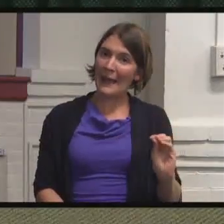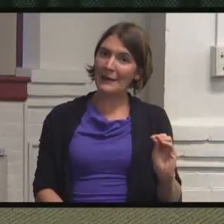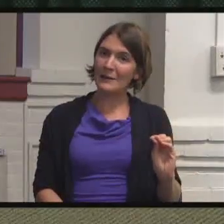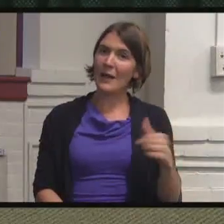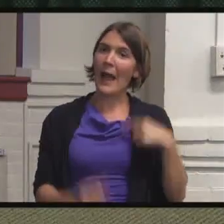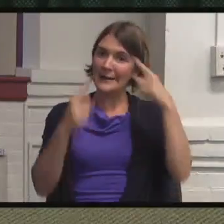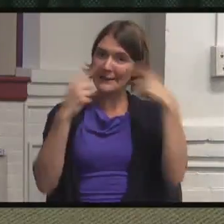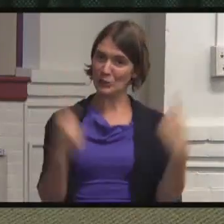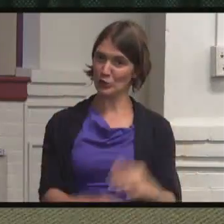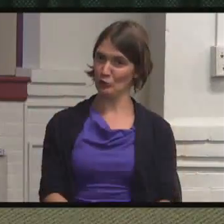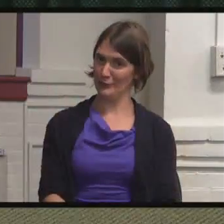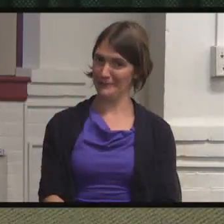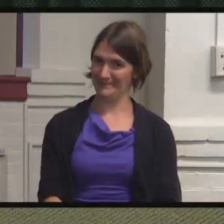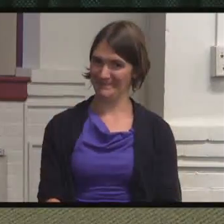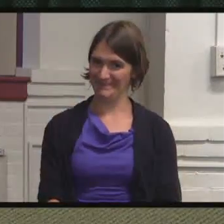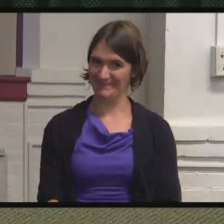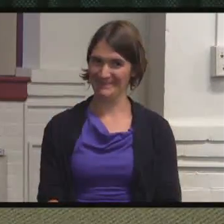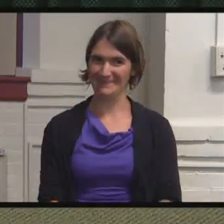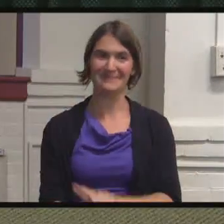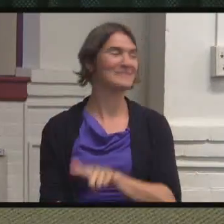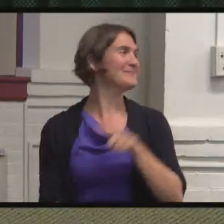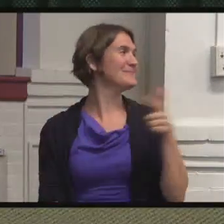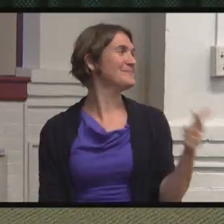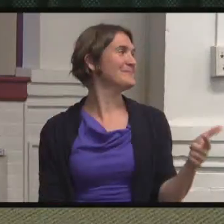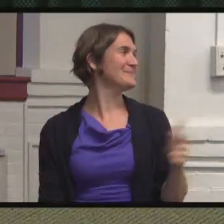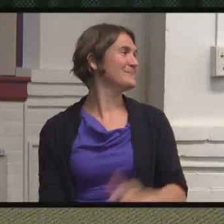on some things. I have